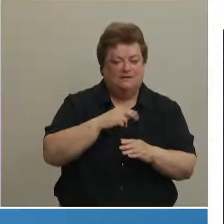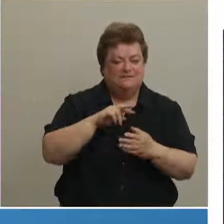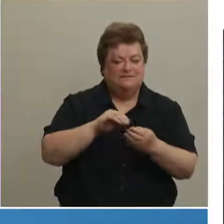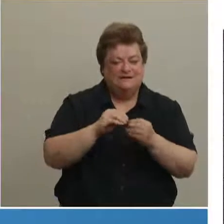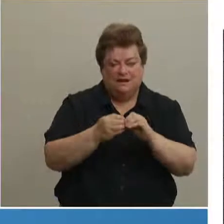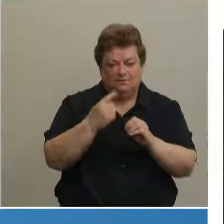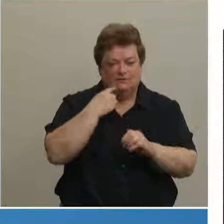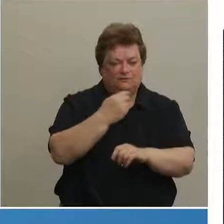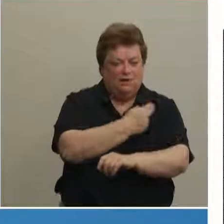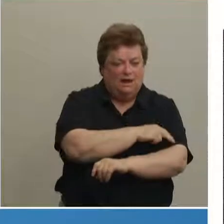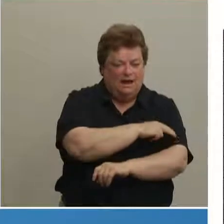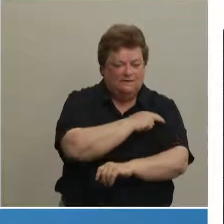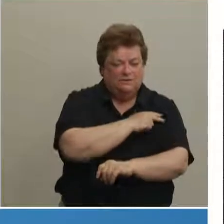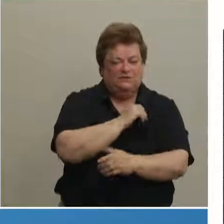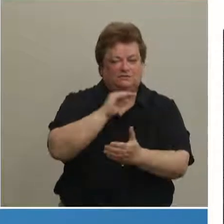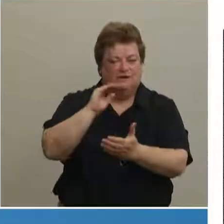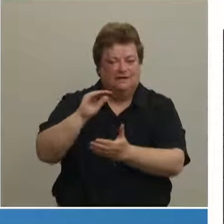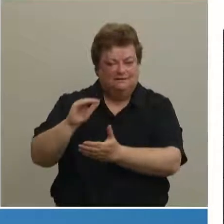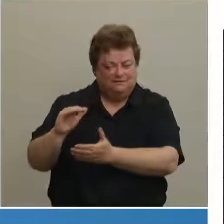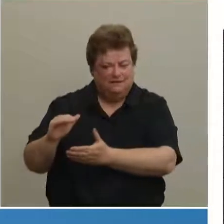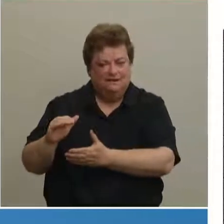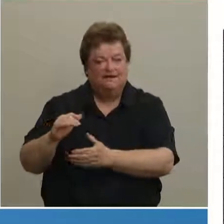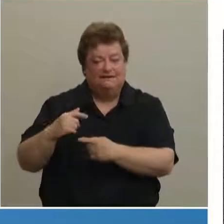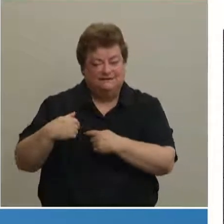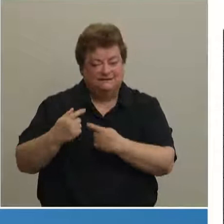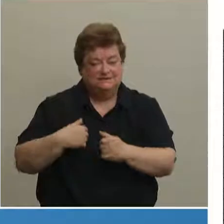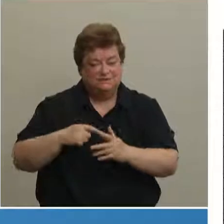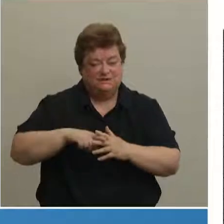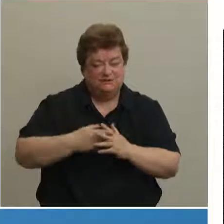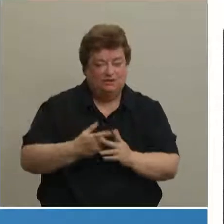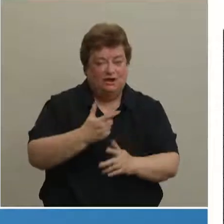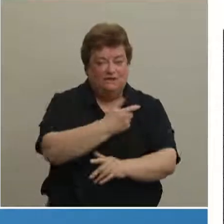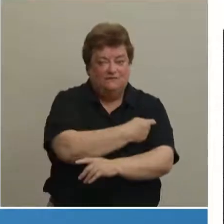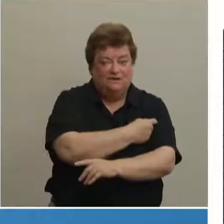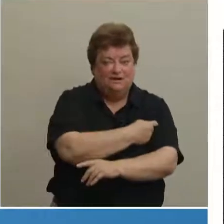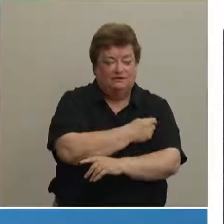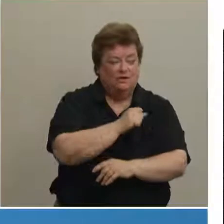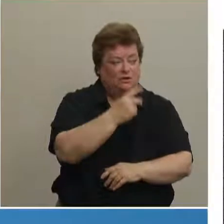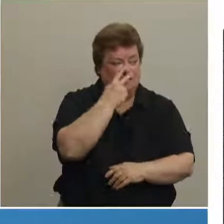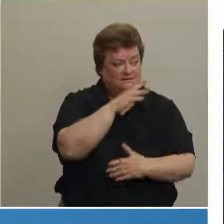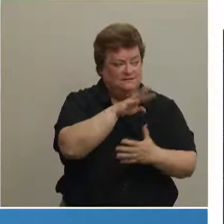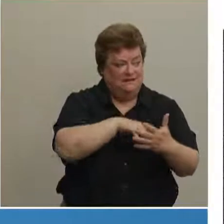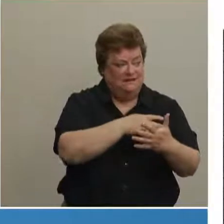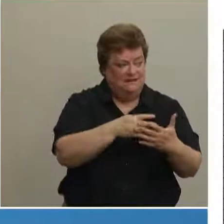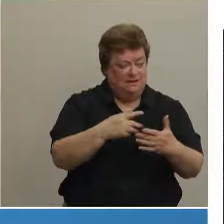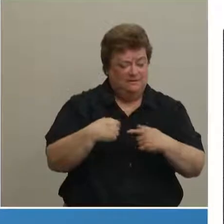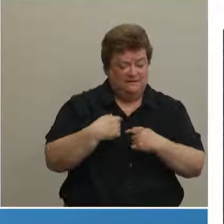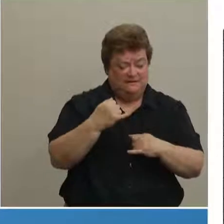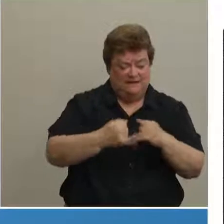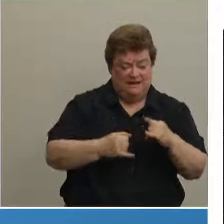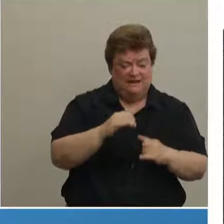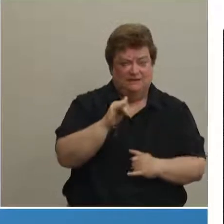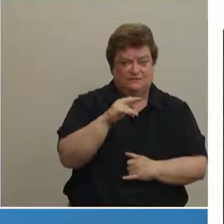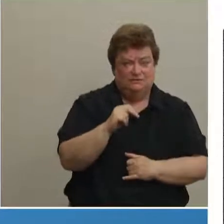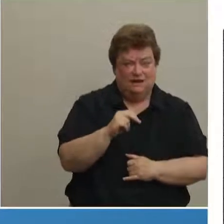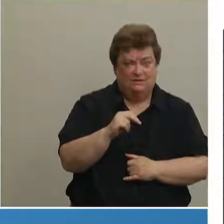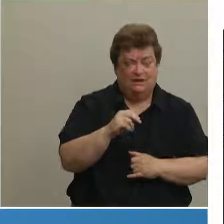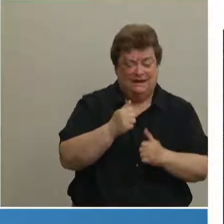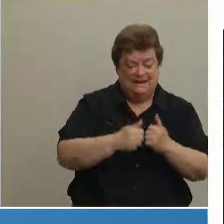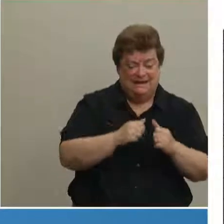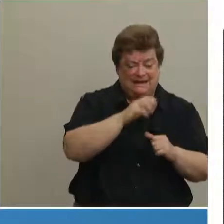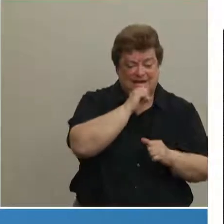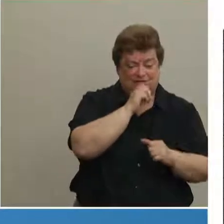group when we completed the vaccinations. As you can see in this table, since the end of January, in each age